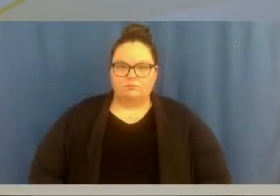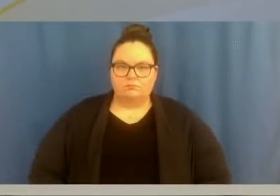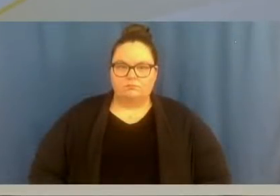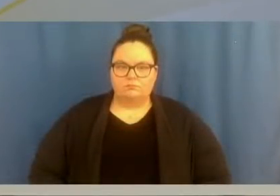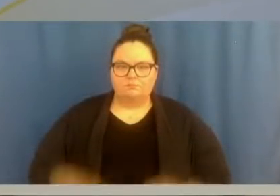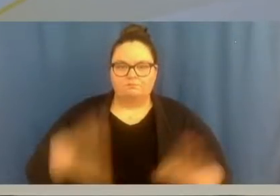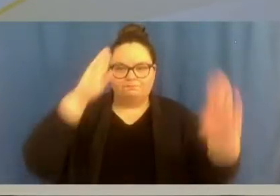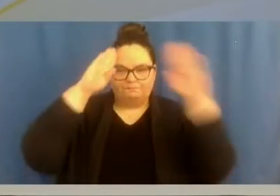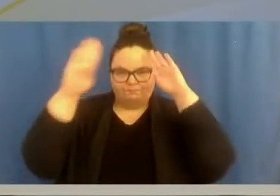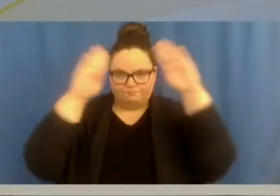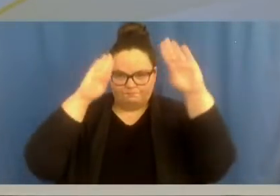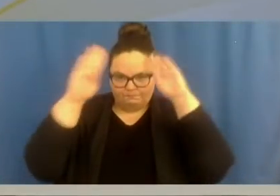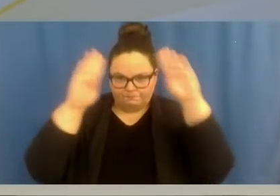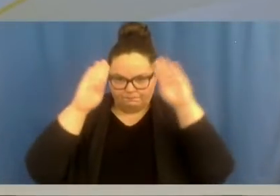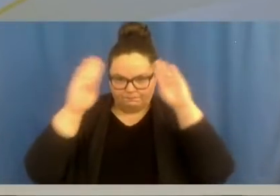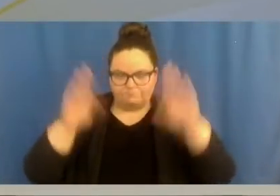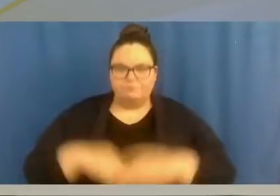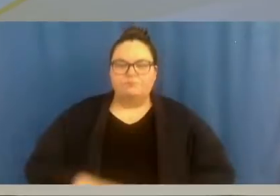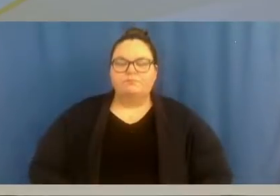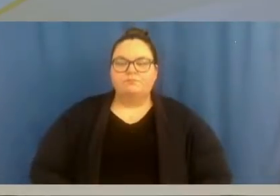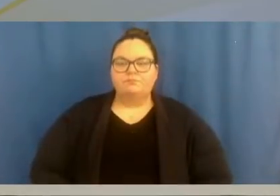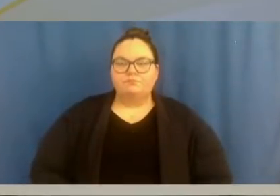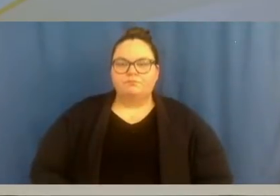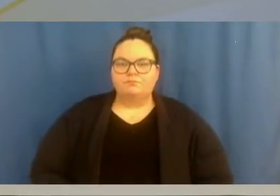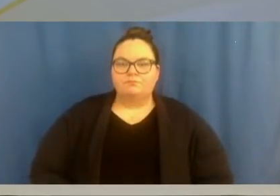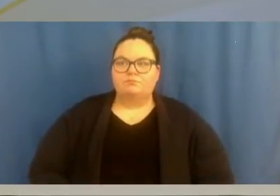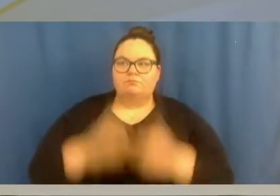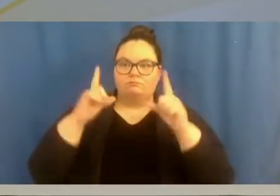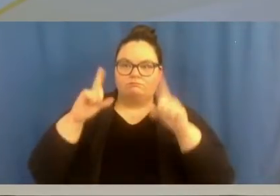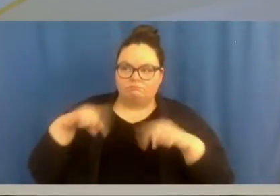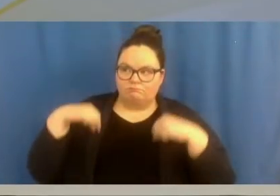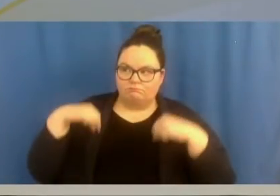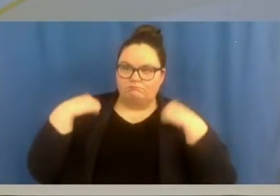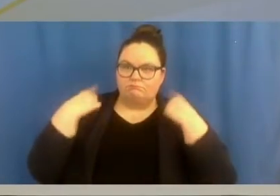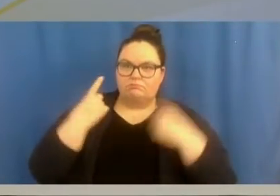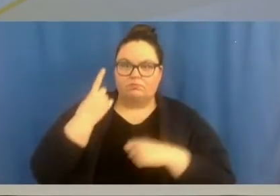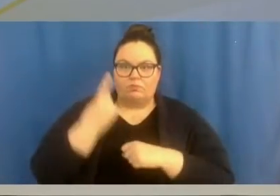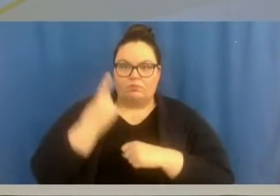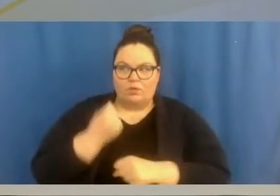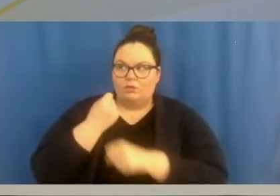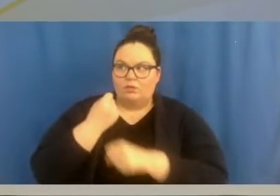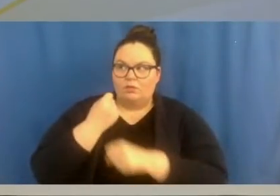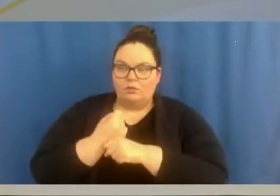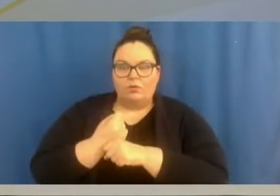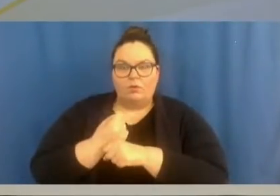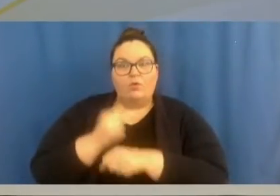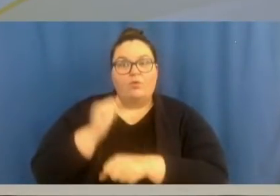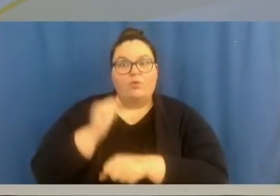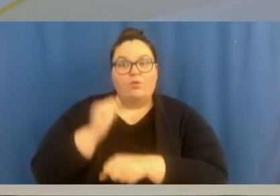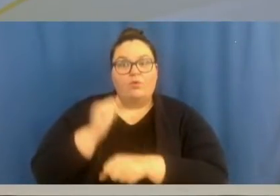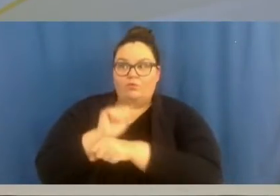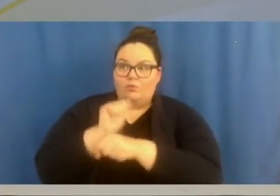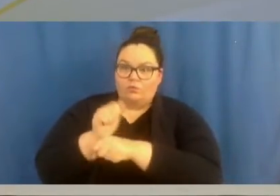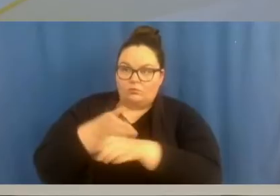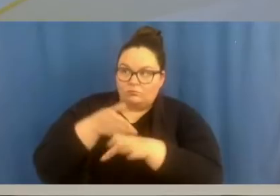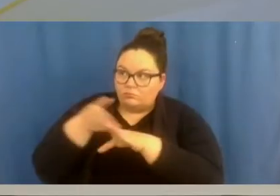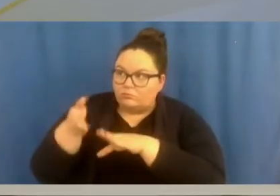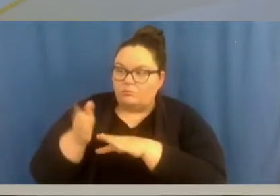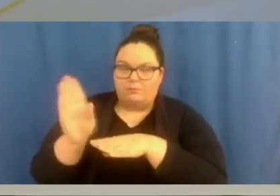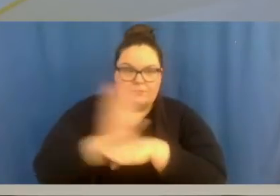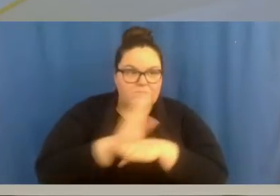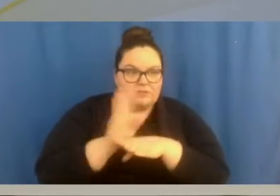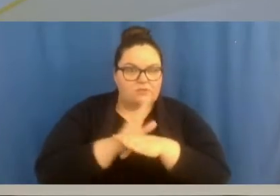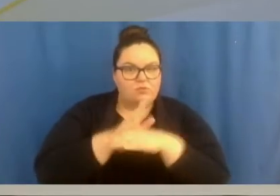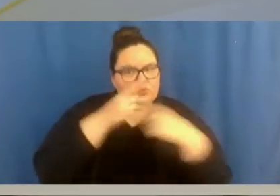Hello, everyone. Without a doubt, this last year has been incredibly tough for our island workforce and businesses. Every day,